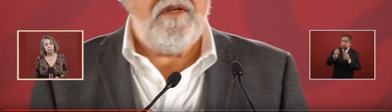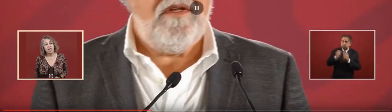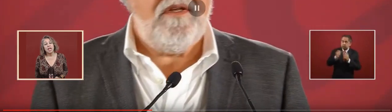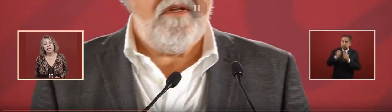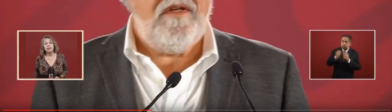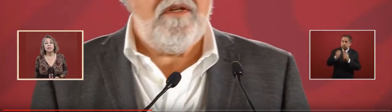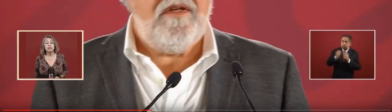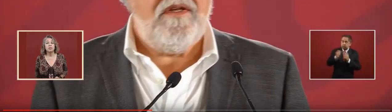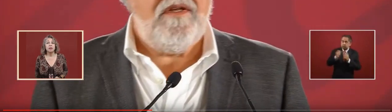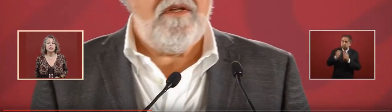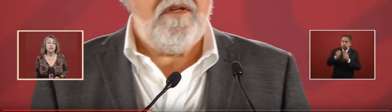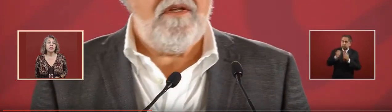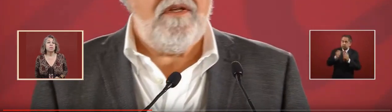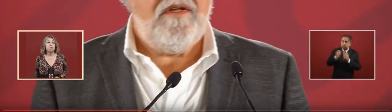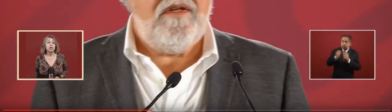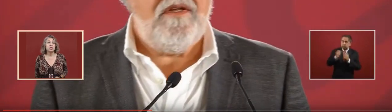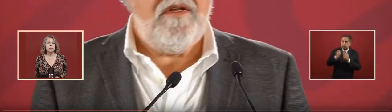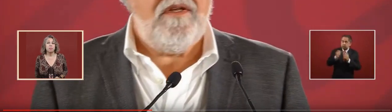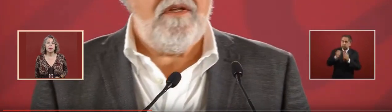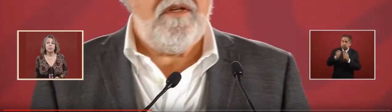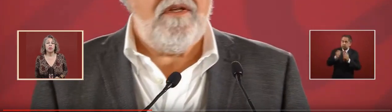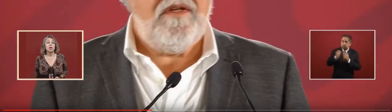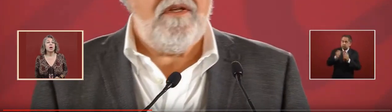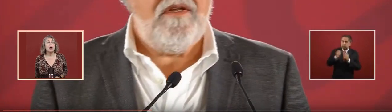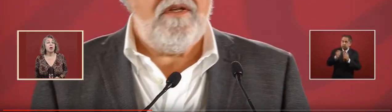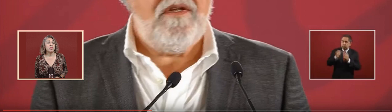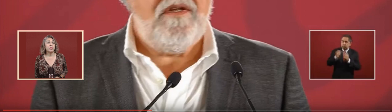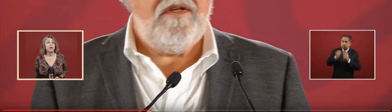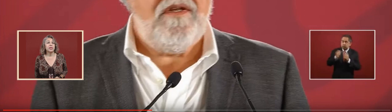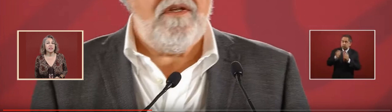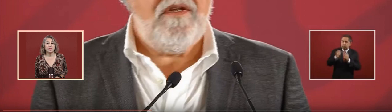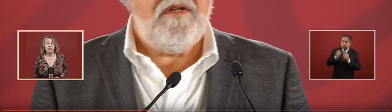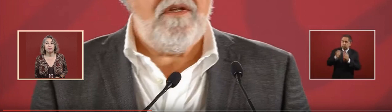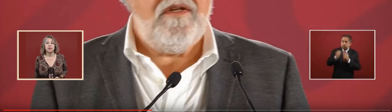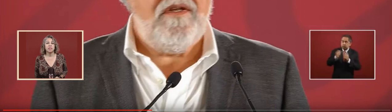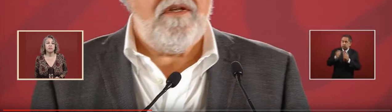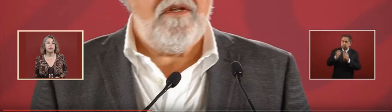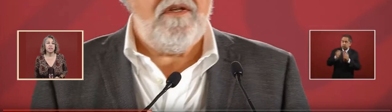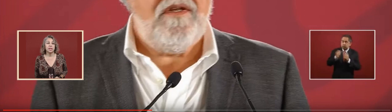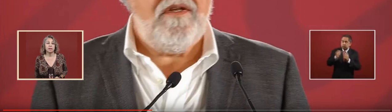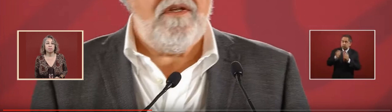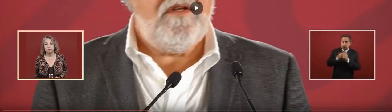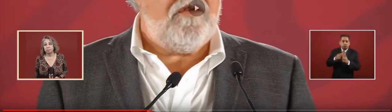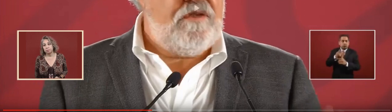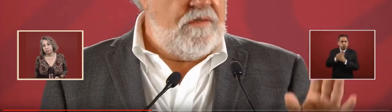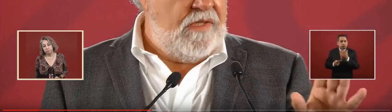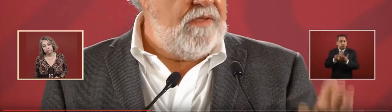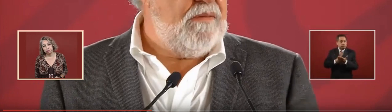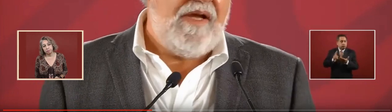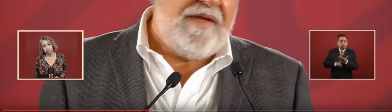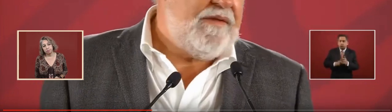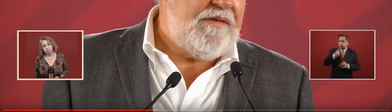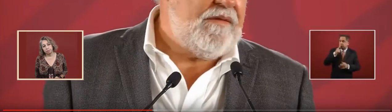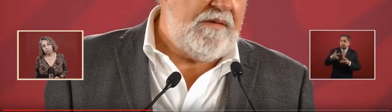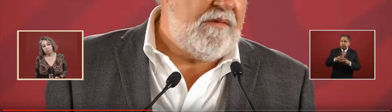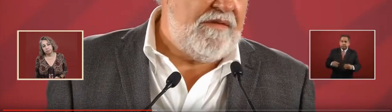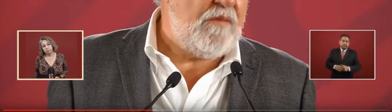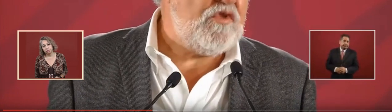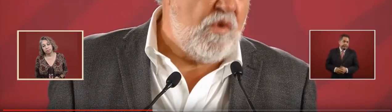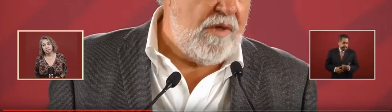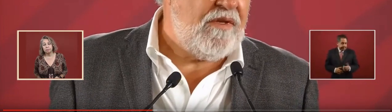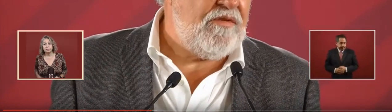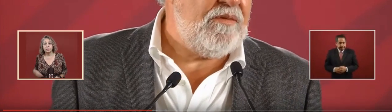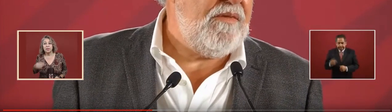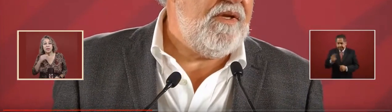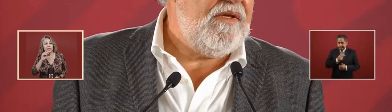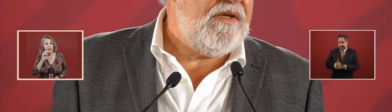presentadas. And then sometimes multiple people are reporting the same person missing. Entonces, ahí